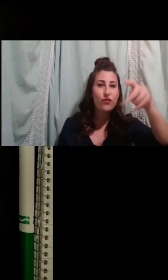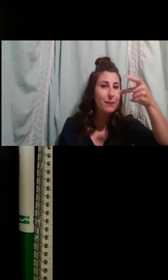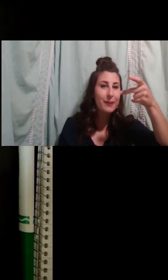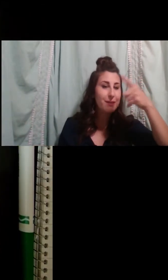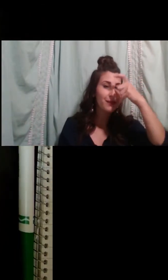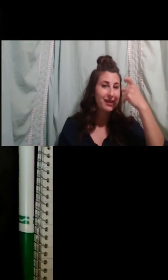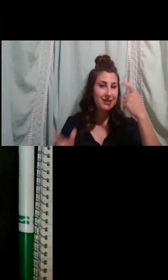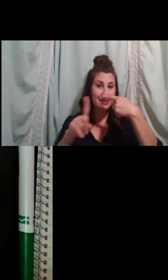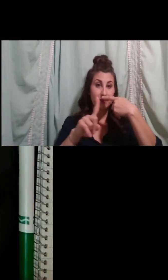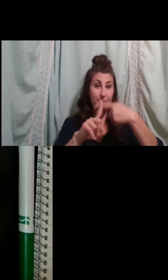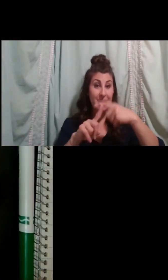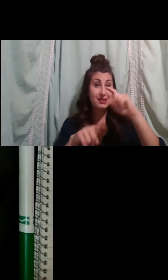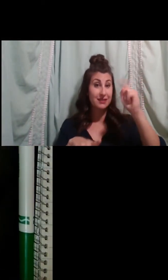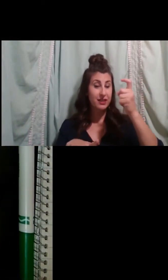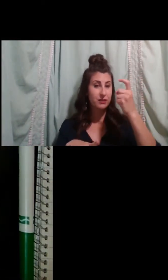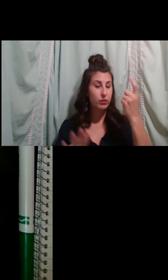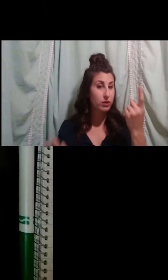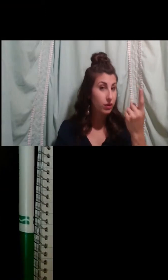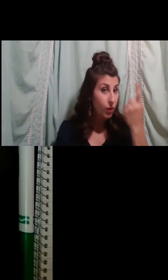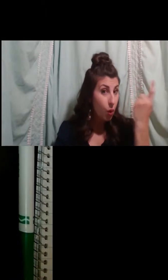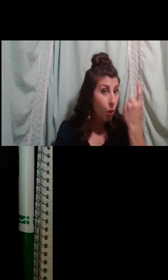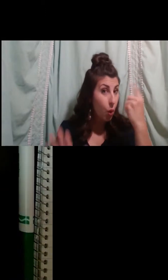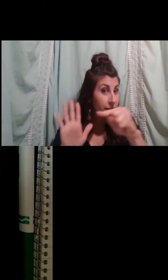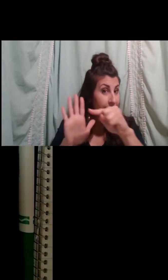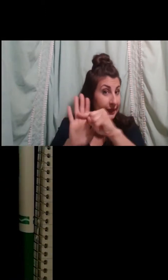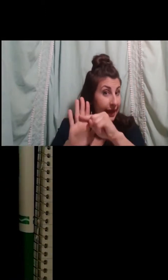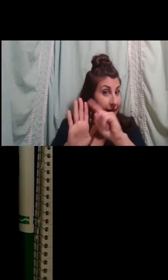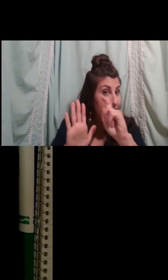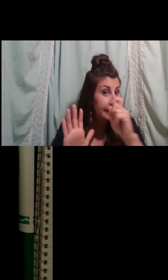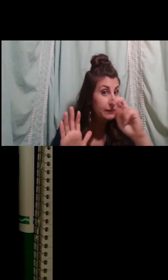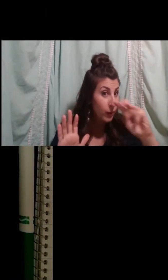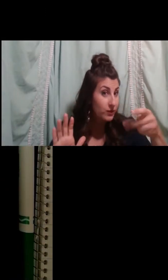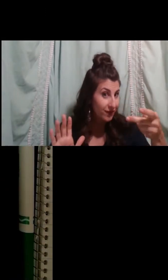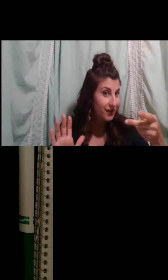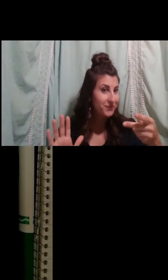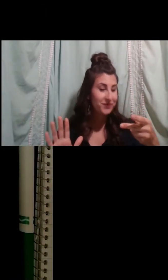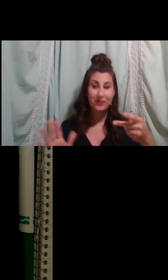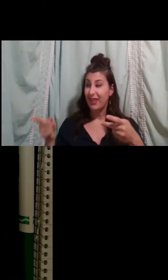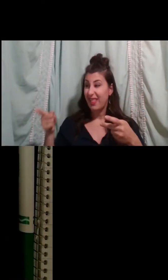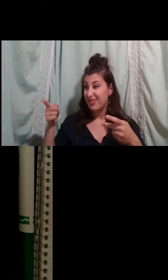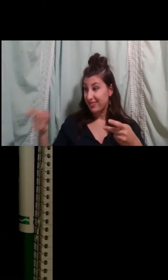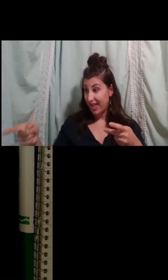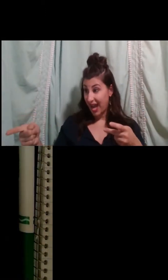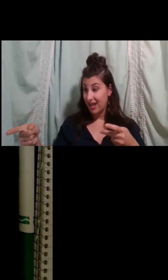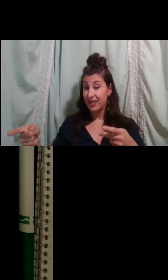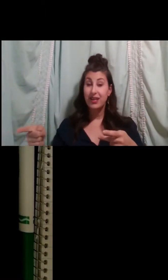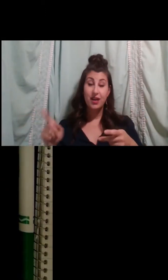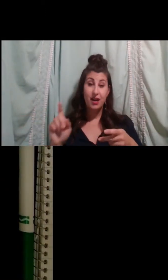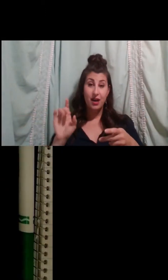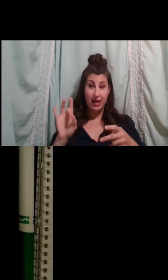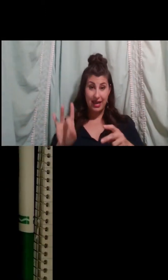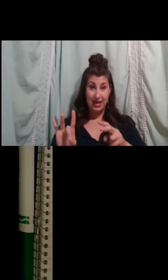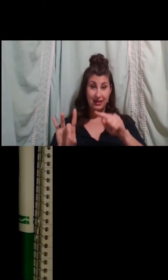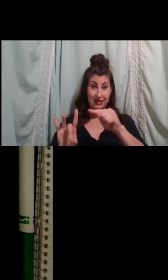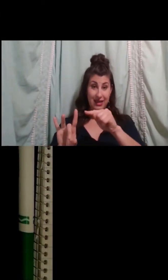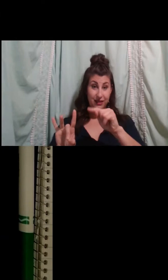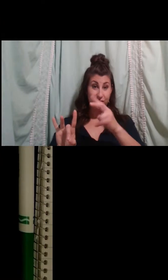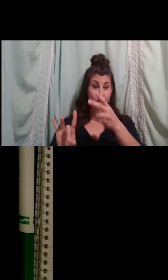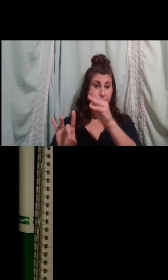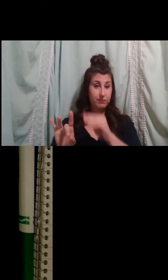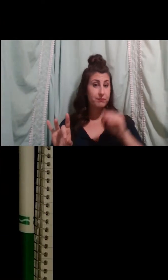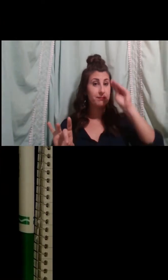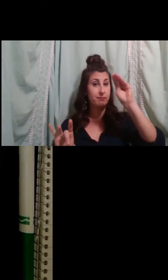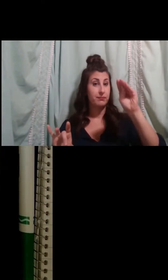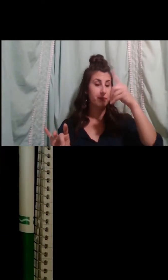flip. It's a positive exponent. Only negative exponents flip. Here It was at the bottom. It's going to flip to be at top and